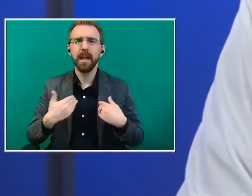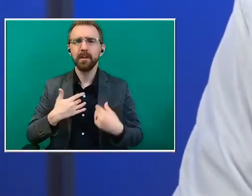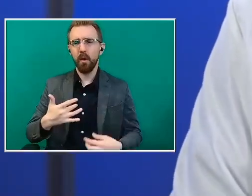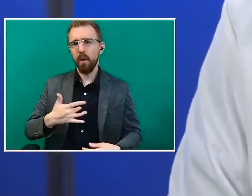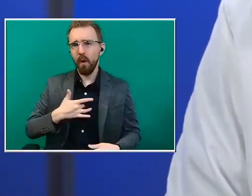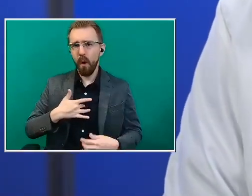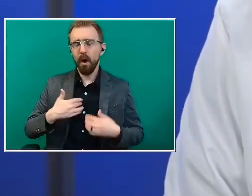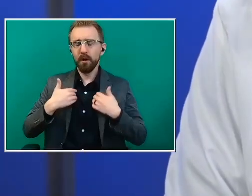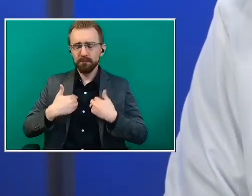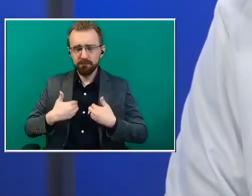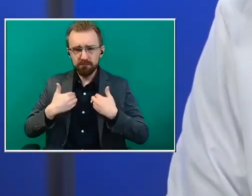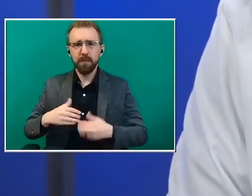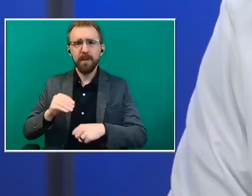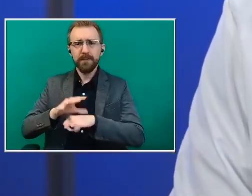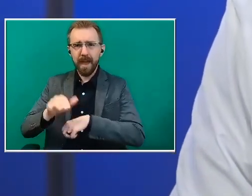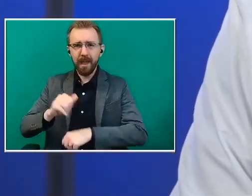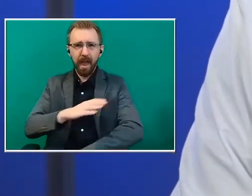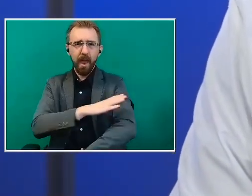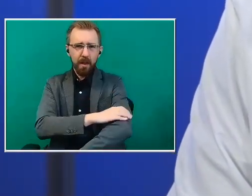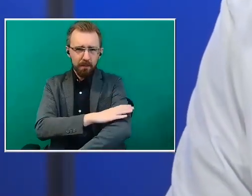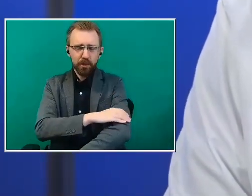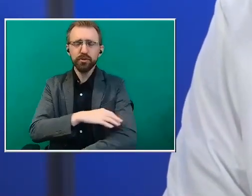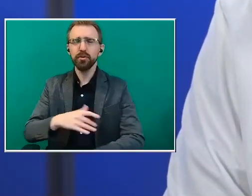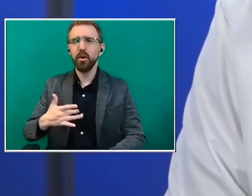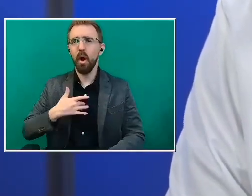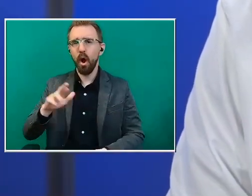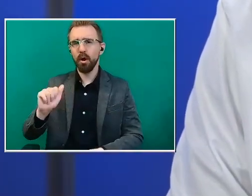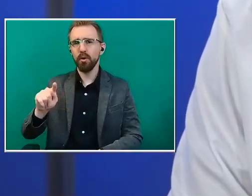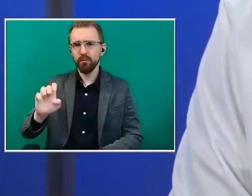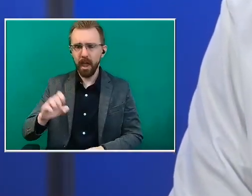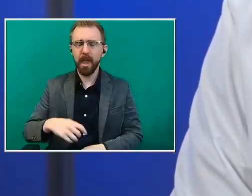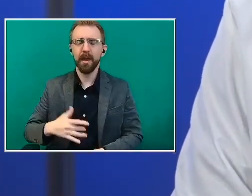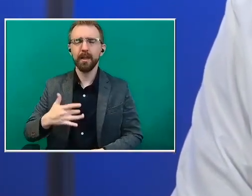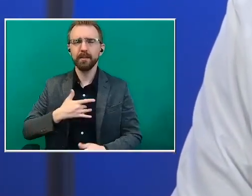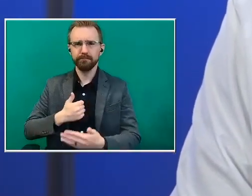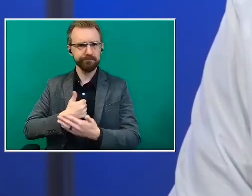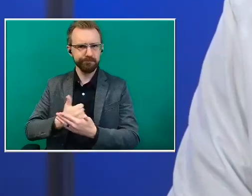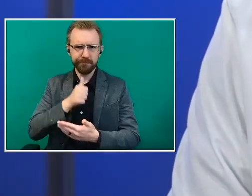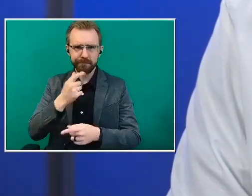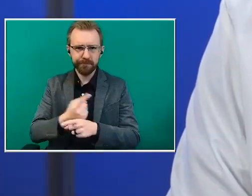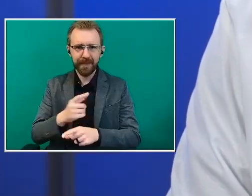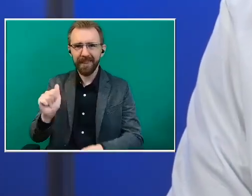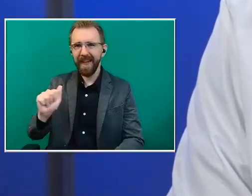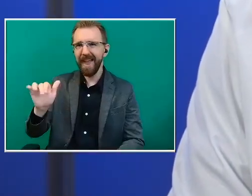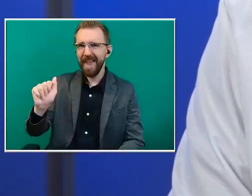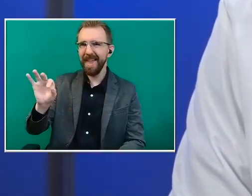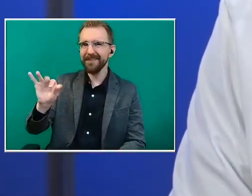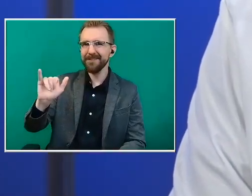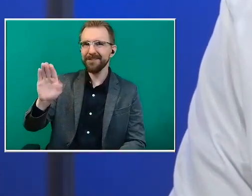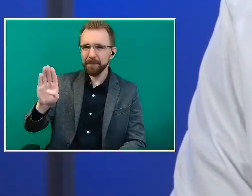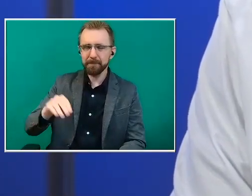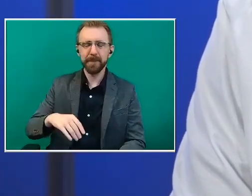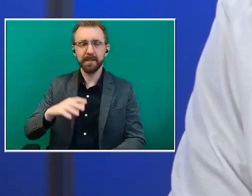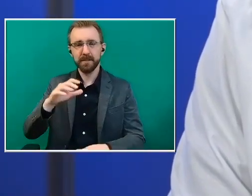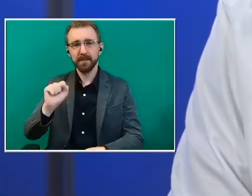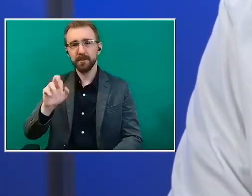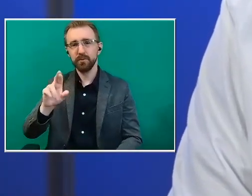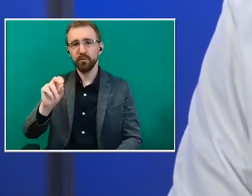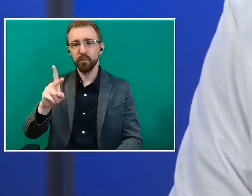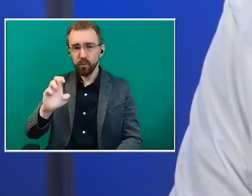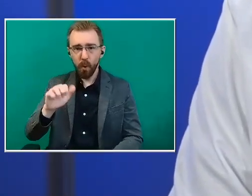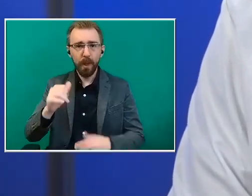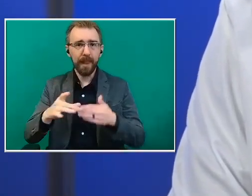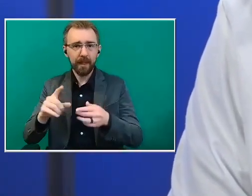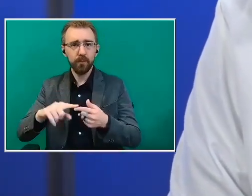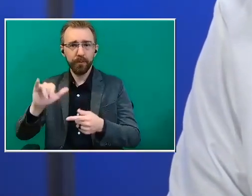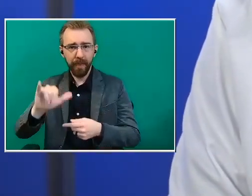affect your blood pressure, heart rate, can lead to arrhythmias like atrial fibrillation, and that can lead to stroke even. It has a metabolic impact on your